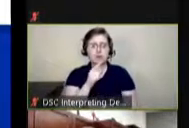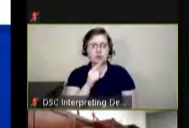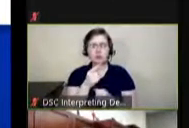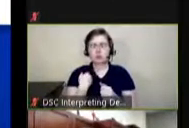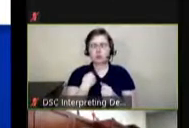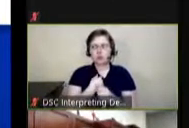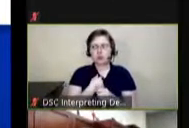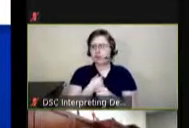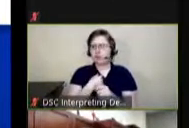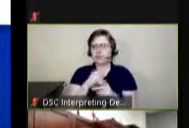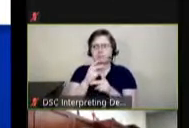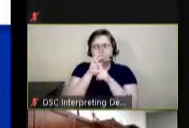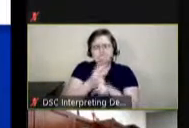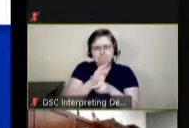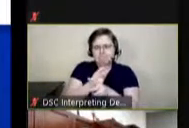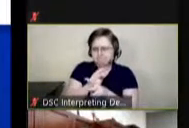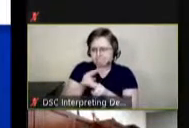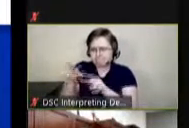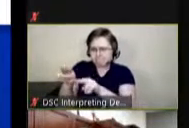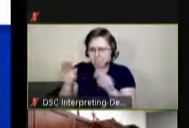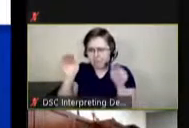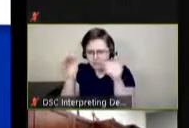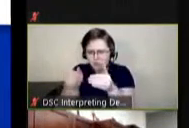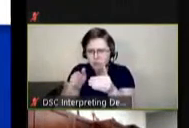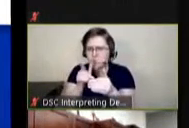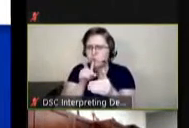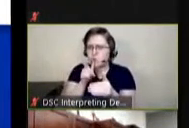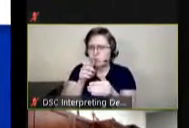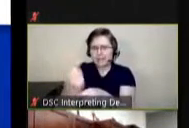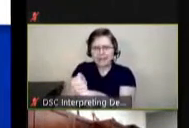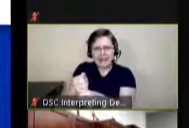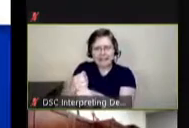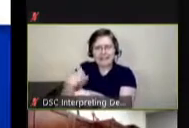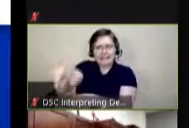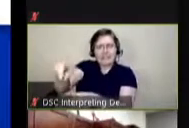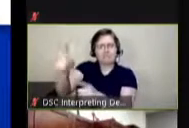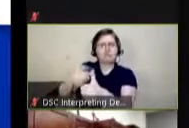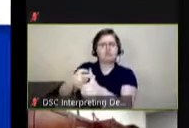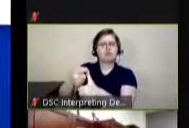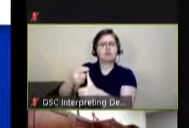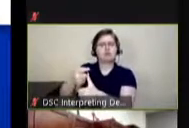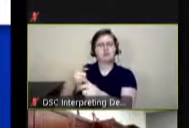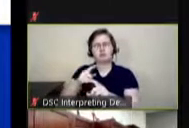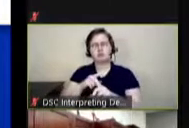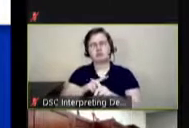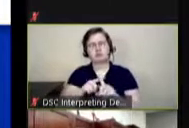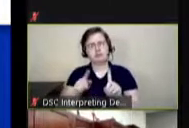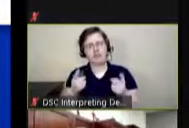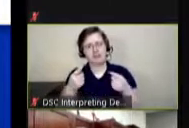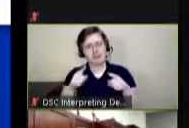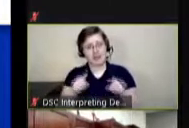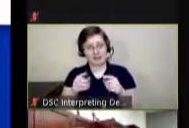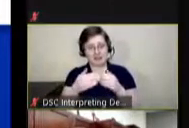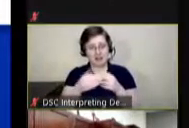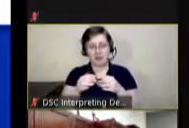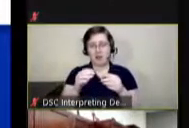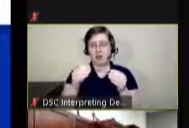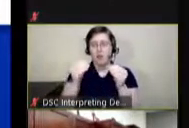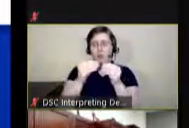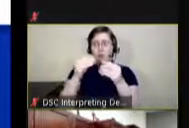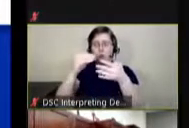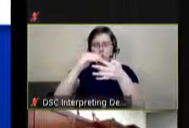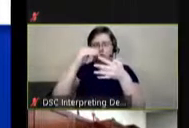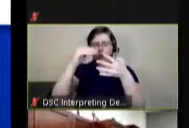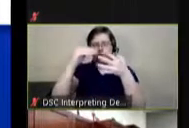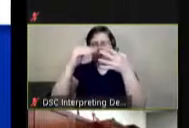with our supply that we get in, that we're very focused on who's getting it. But what happens then is that spigot opens up further